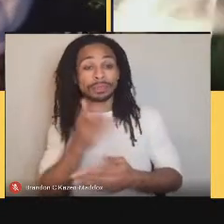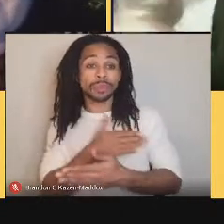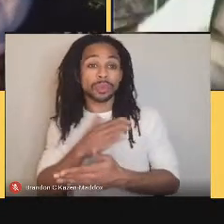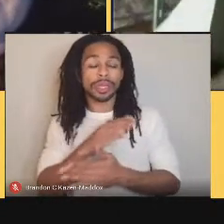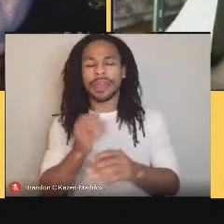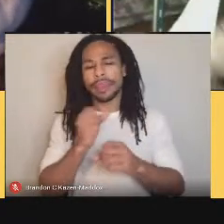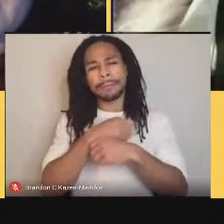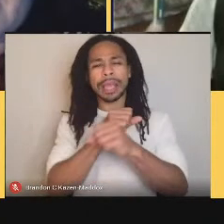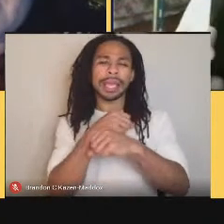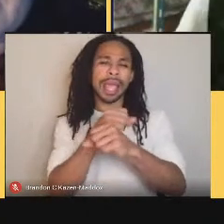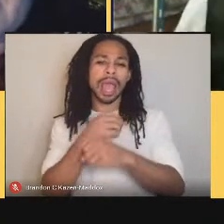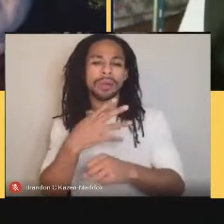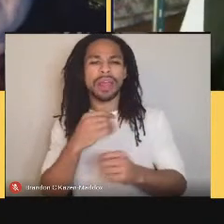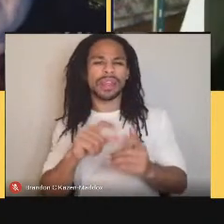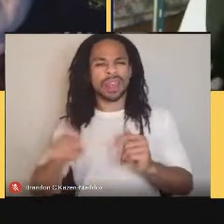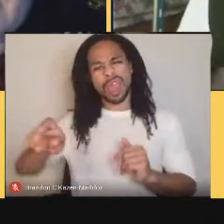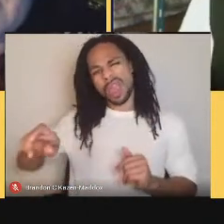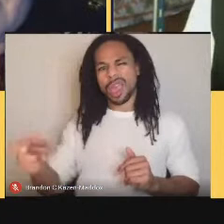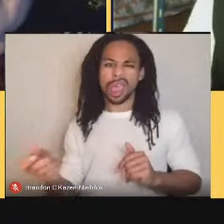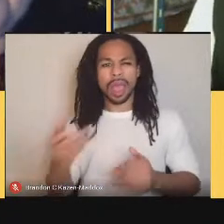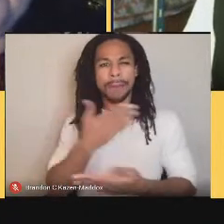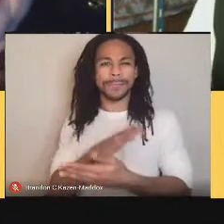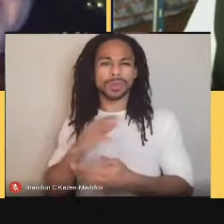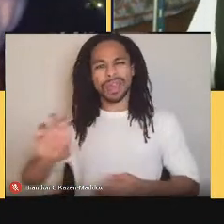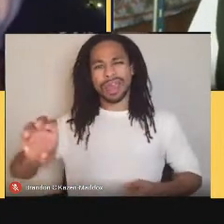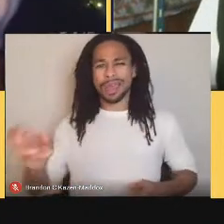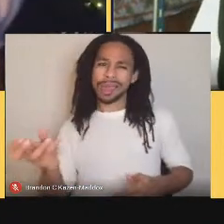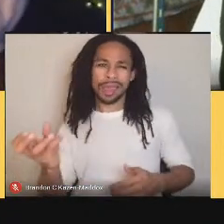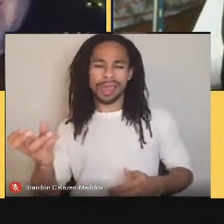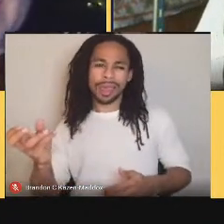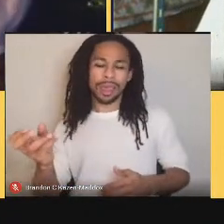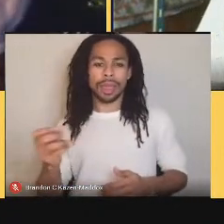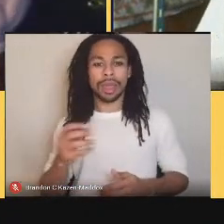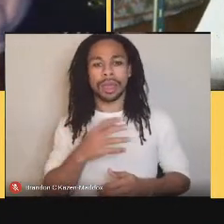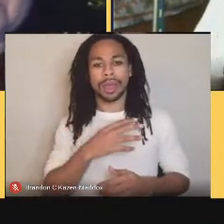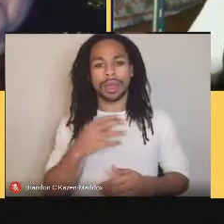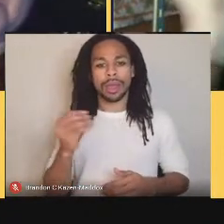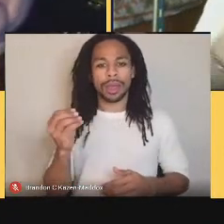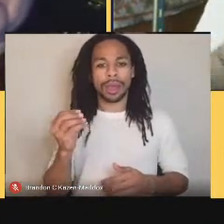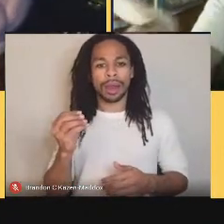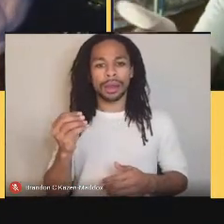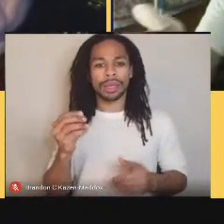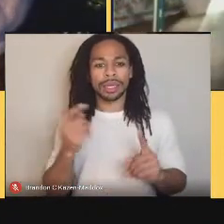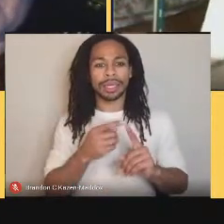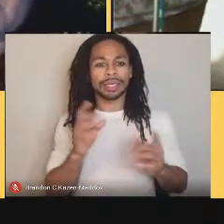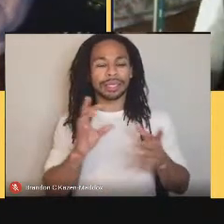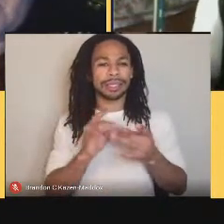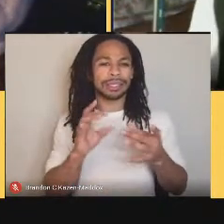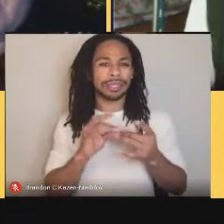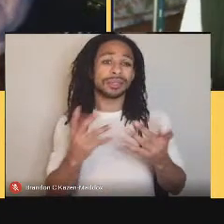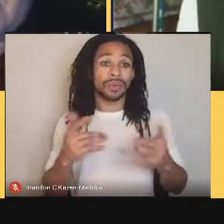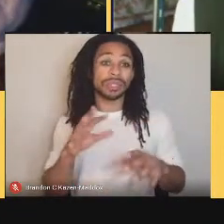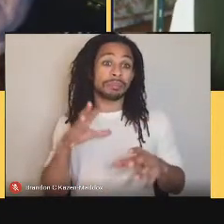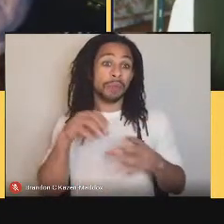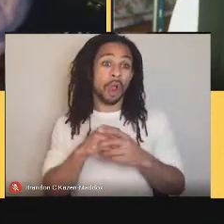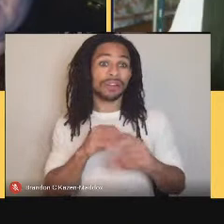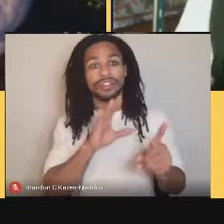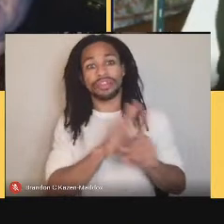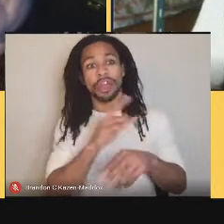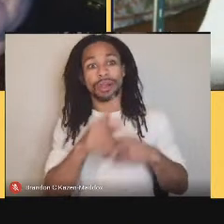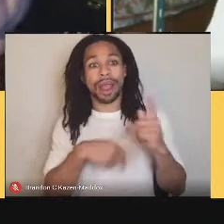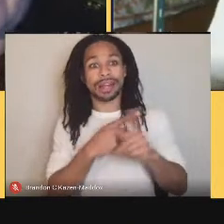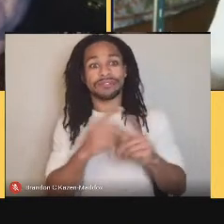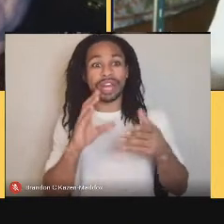then he cranks it up. He's like, yeah, I produced this song. And you know, it's part of their kind of narrative and their